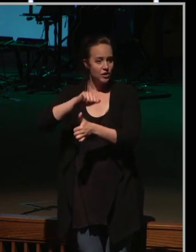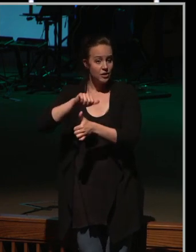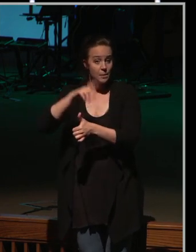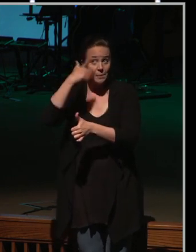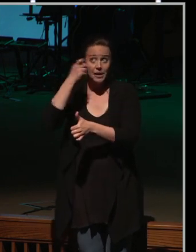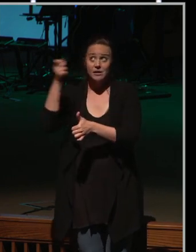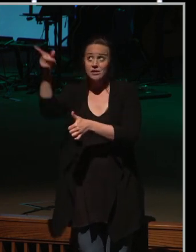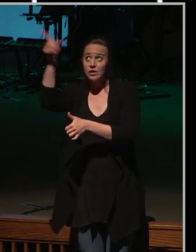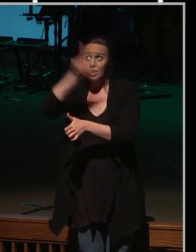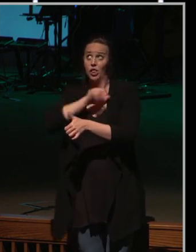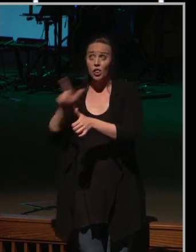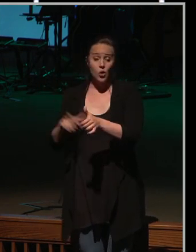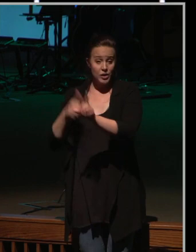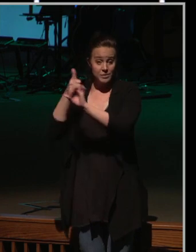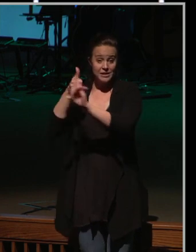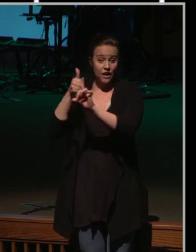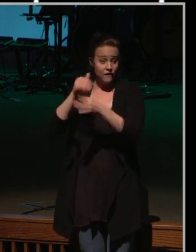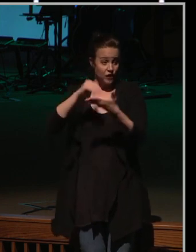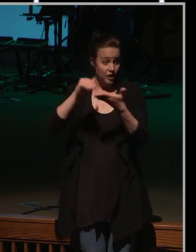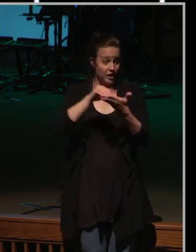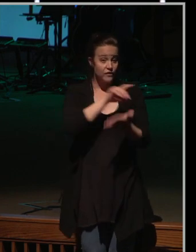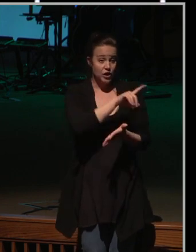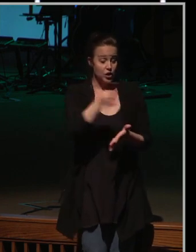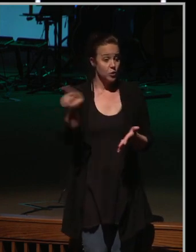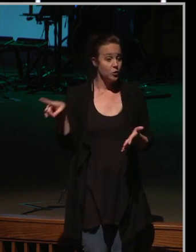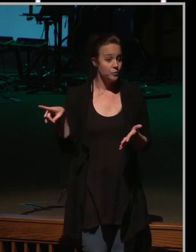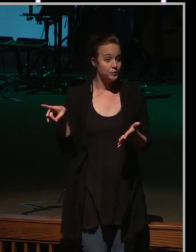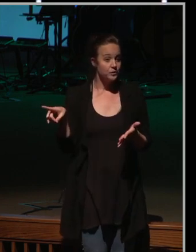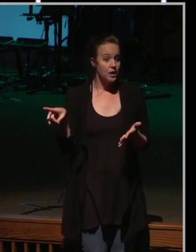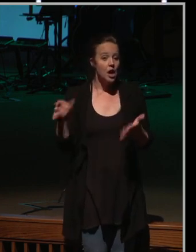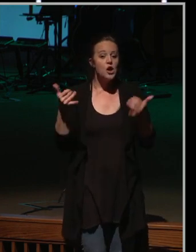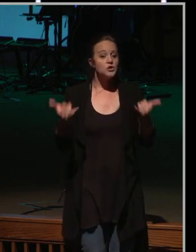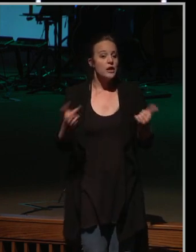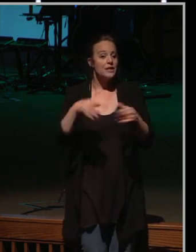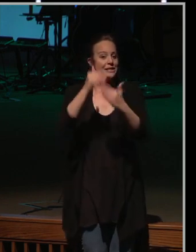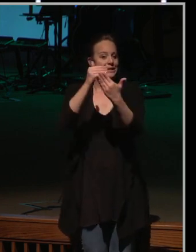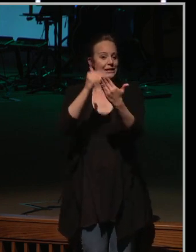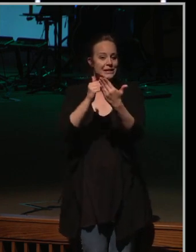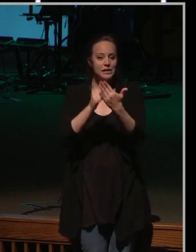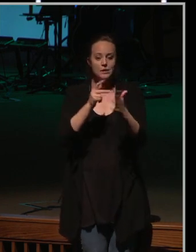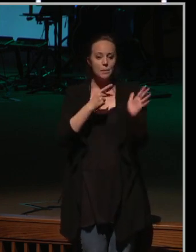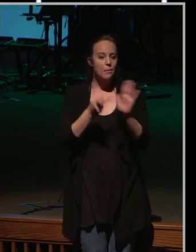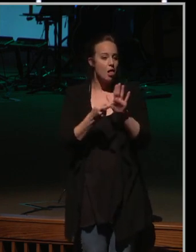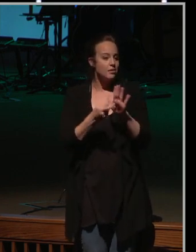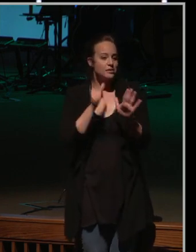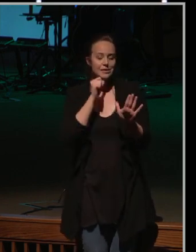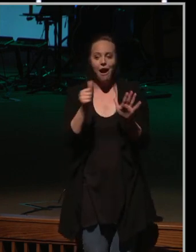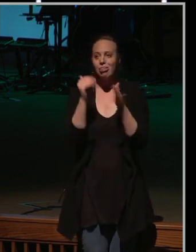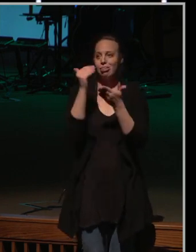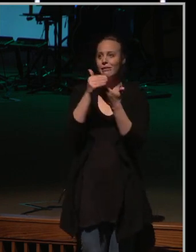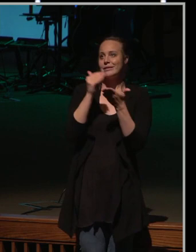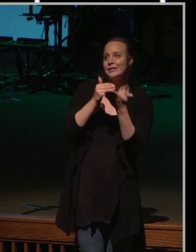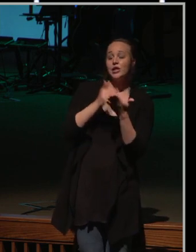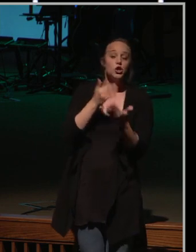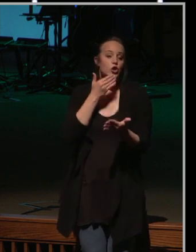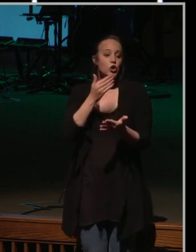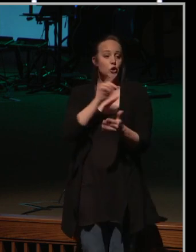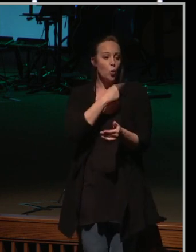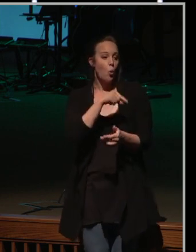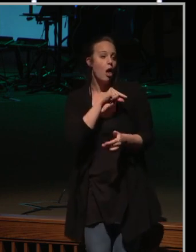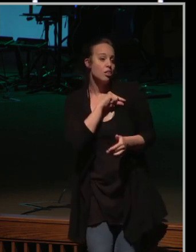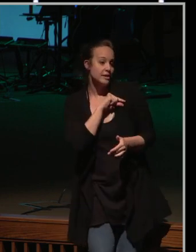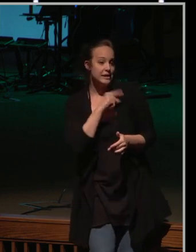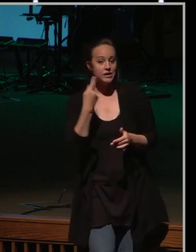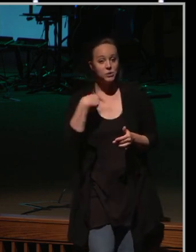You know, I think what's interesting is that Paul's not just listing off a bunch of good qualities that we want to strive for. These qualities are actually